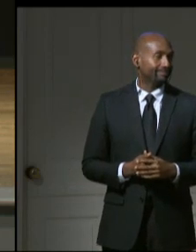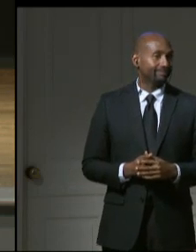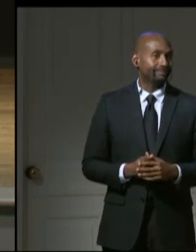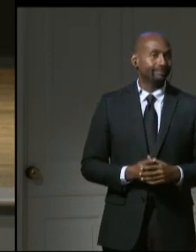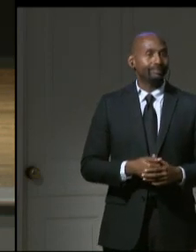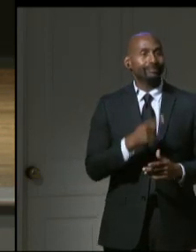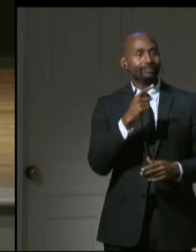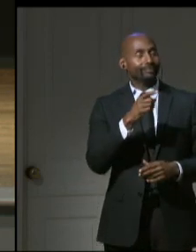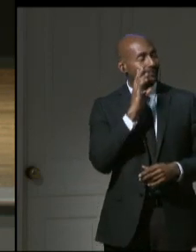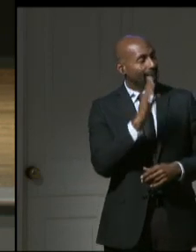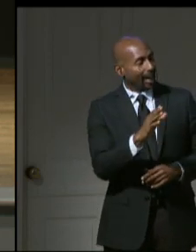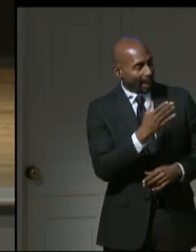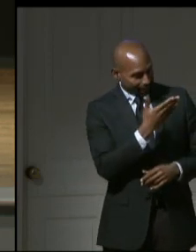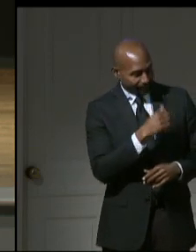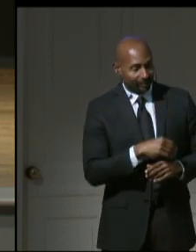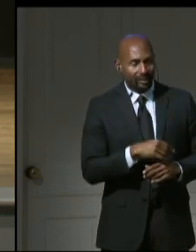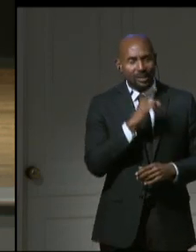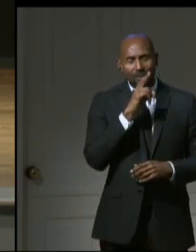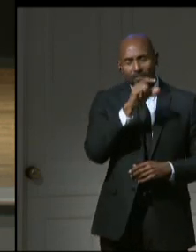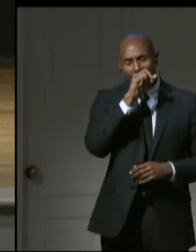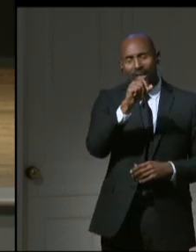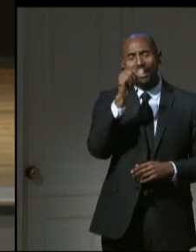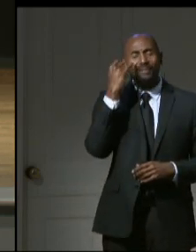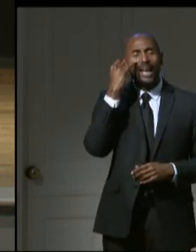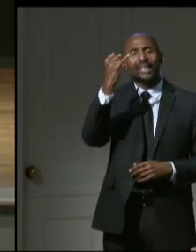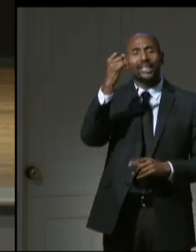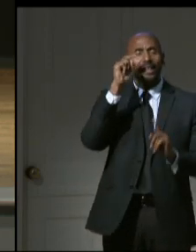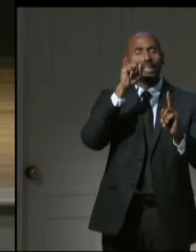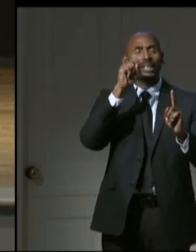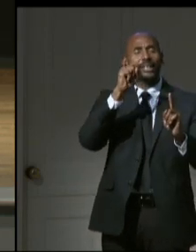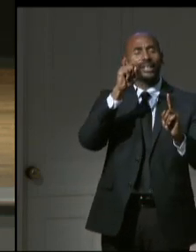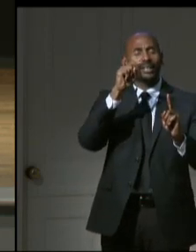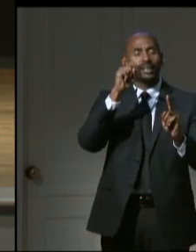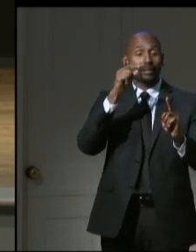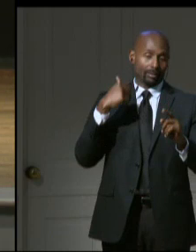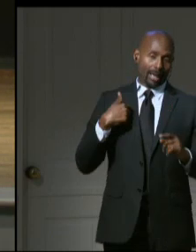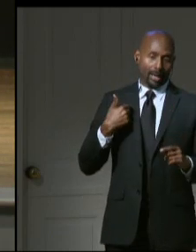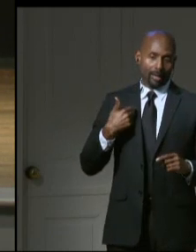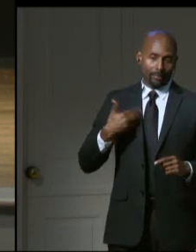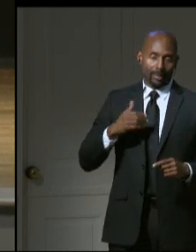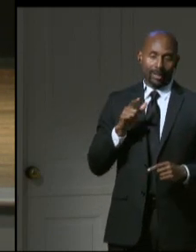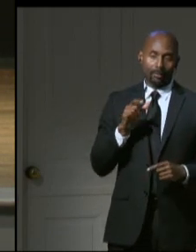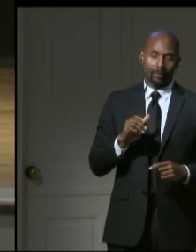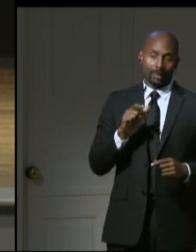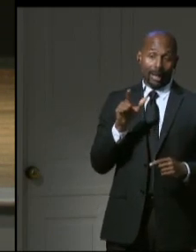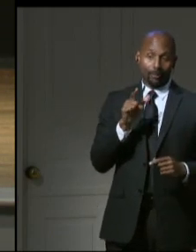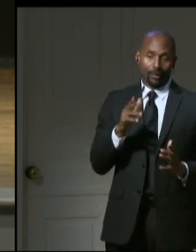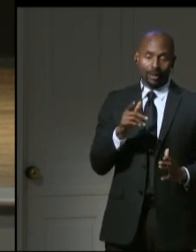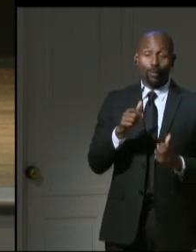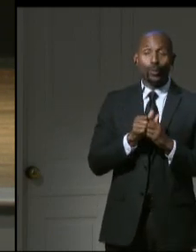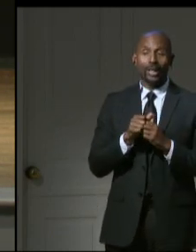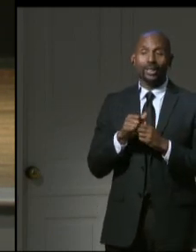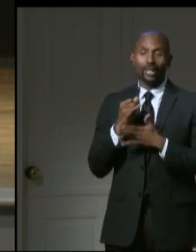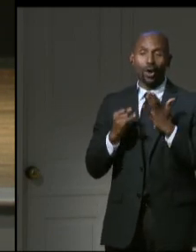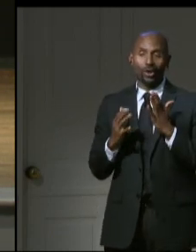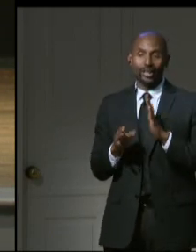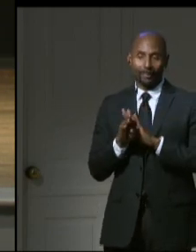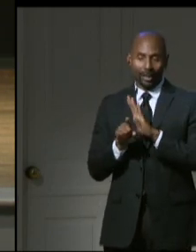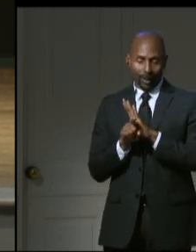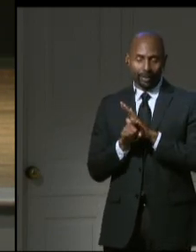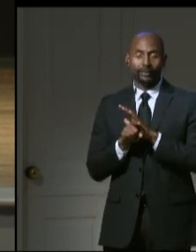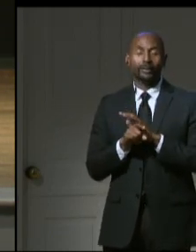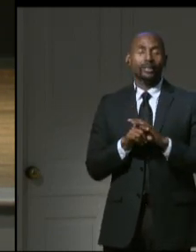Hi there. I really love this idea of art. You know, I'm a librarian that has an artist background as well, so the idea of